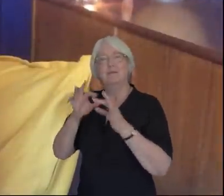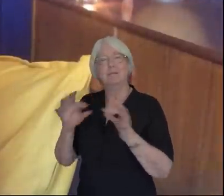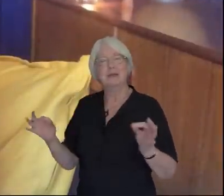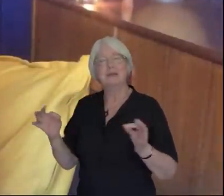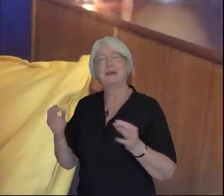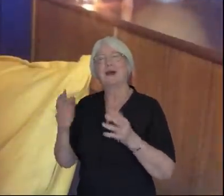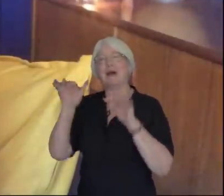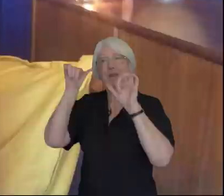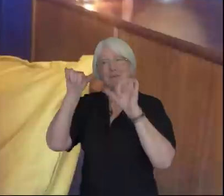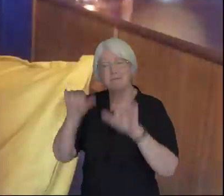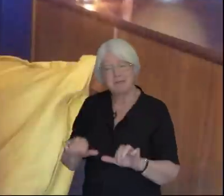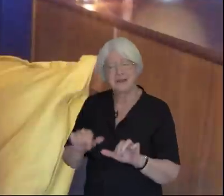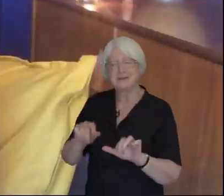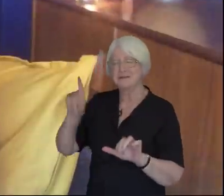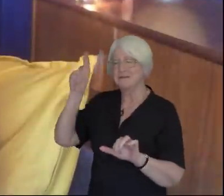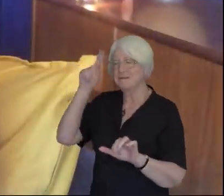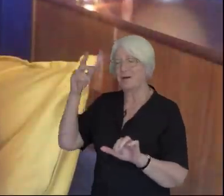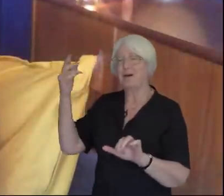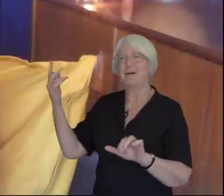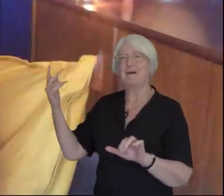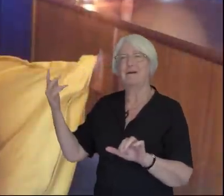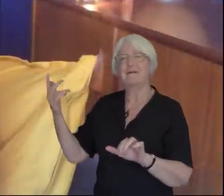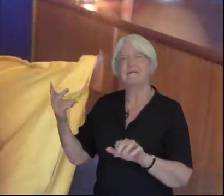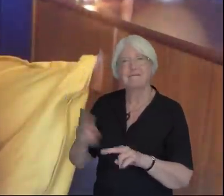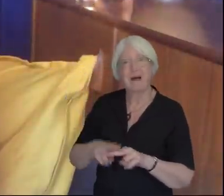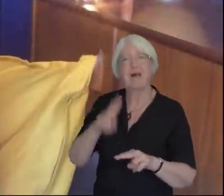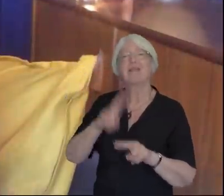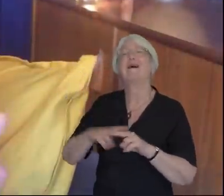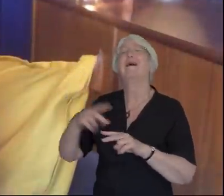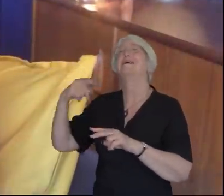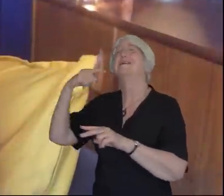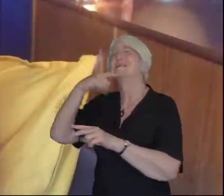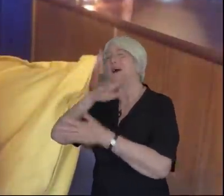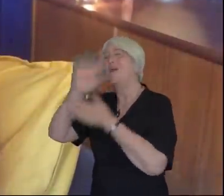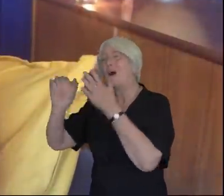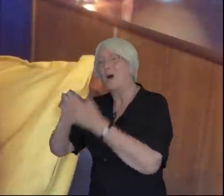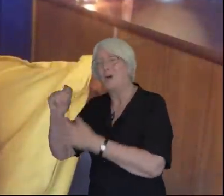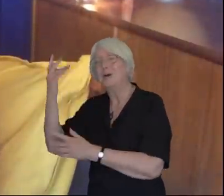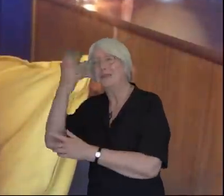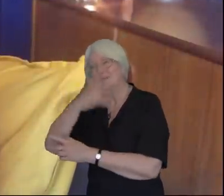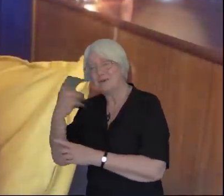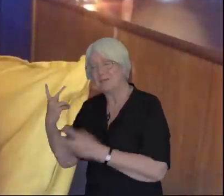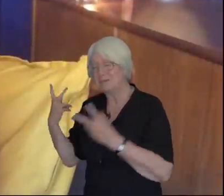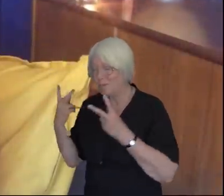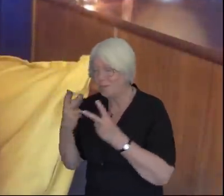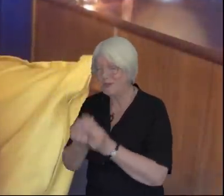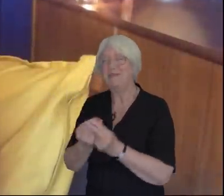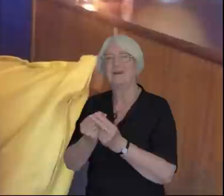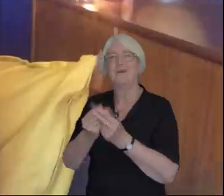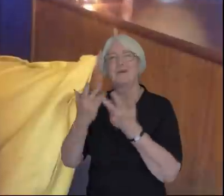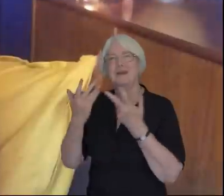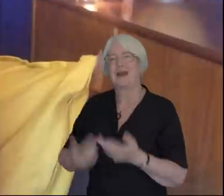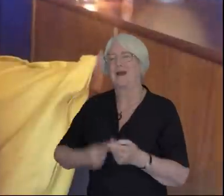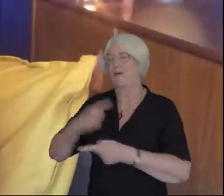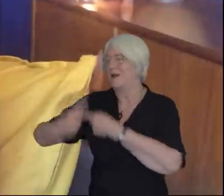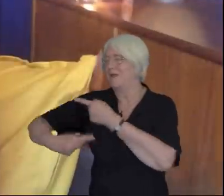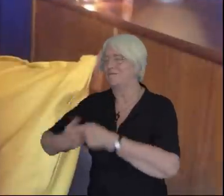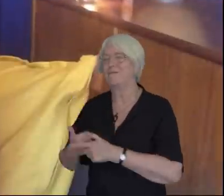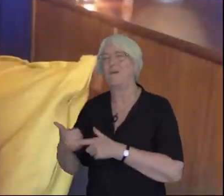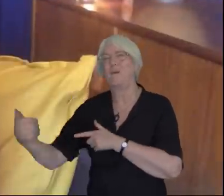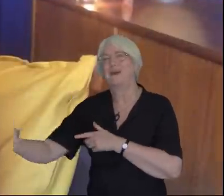peace. And the blessing of God, Father, Son, and Holy Spirit, be with you now and